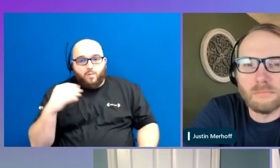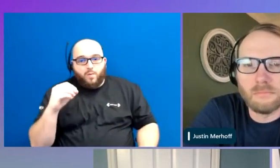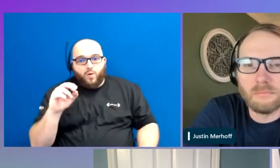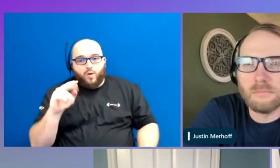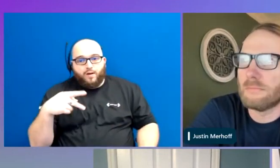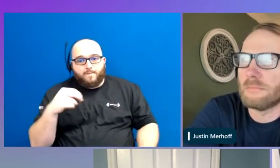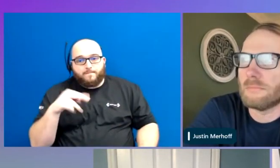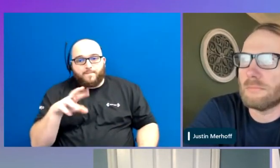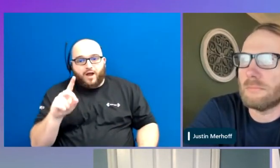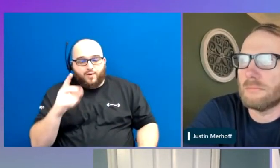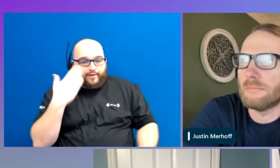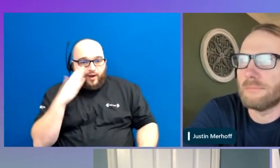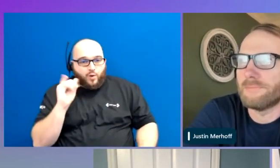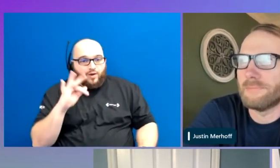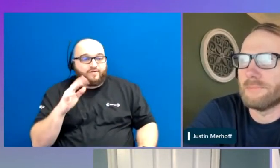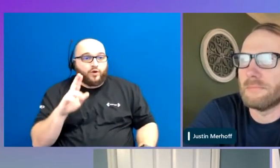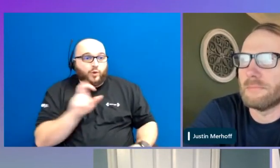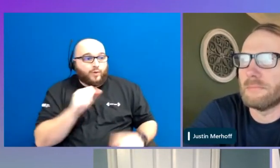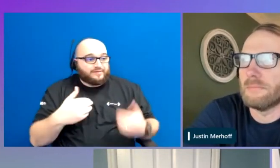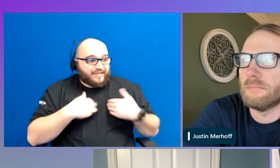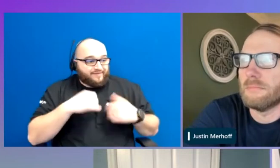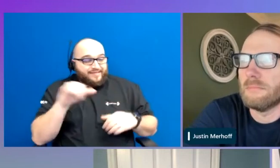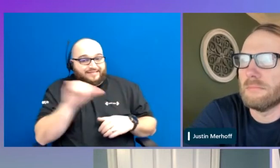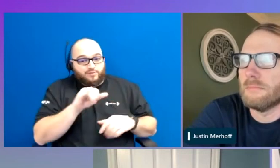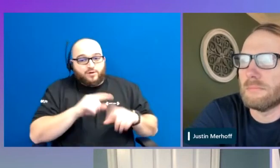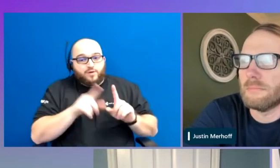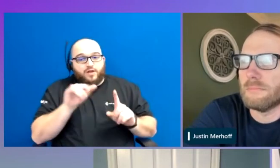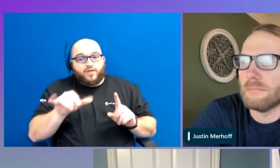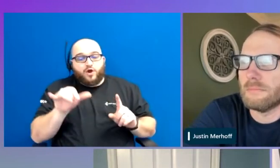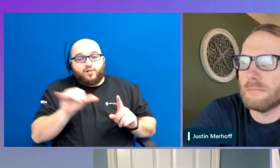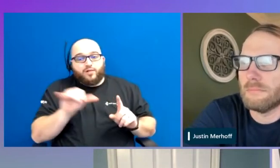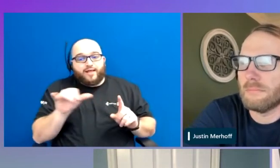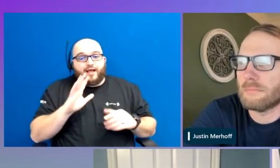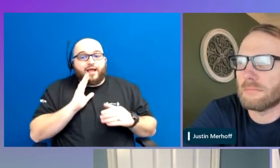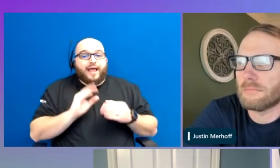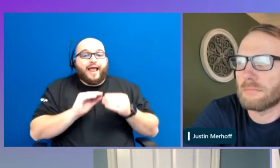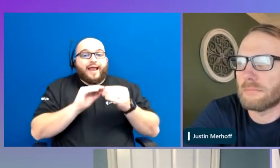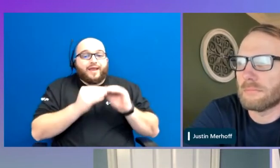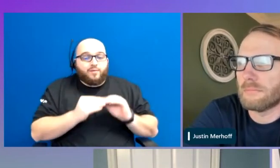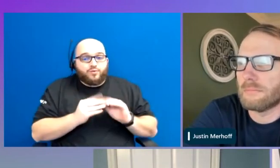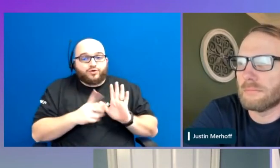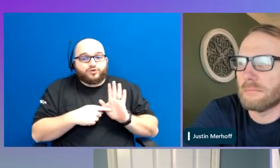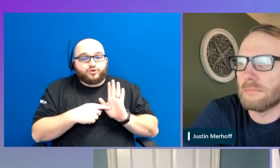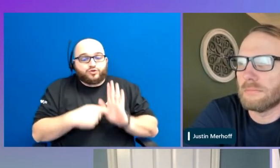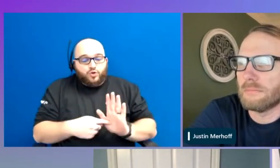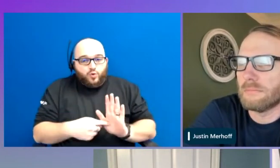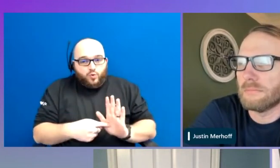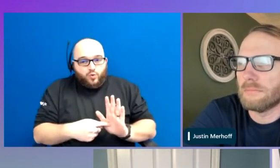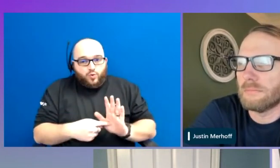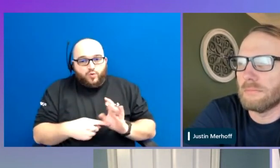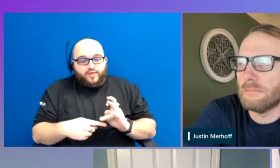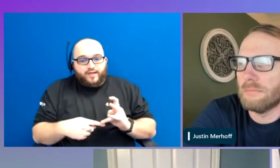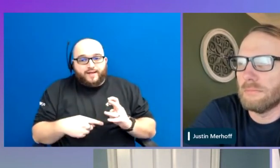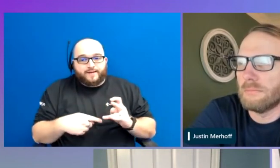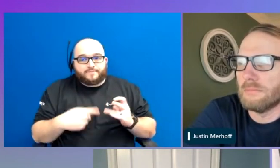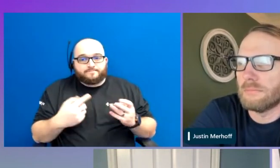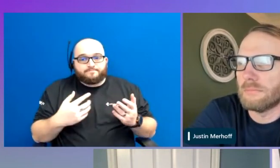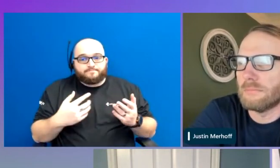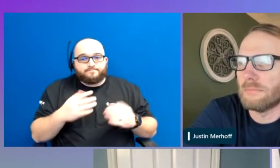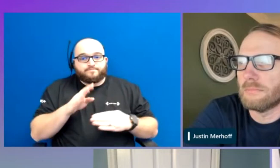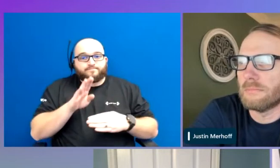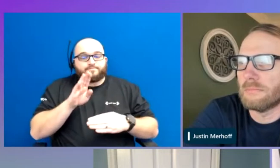in the US you have something similar to that, but those are just like numbers showing the